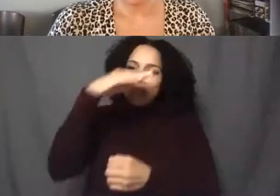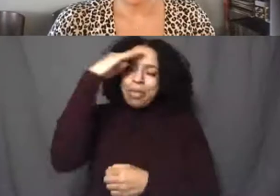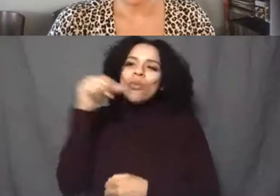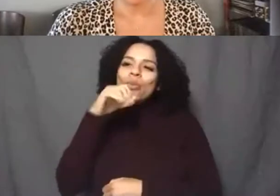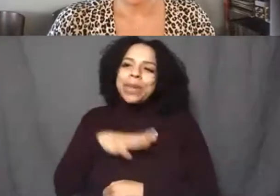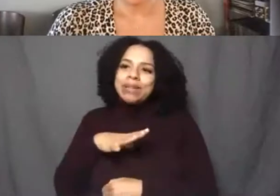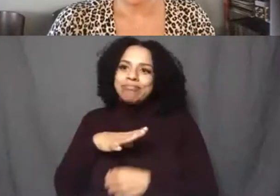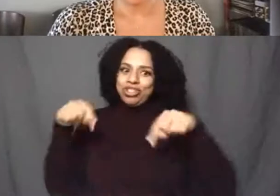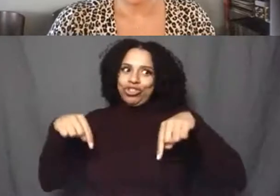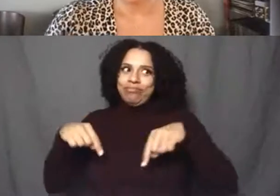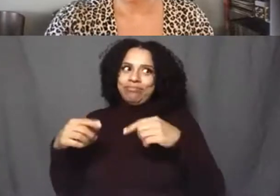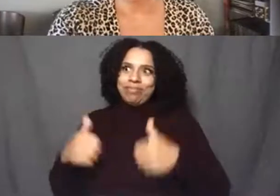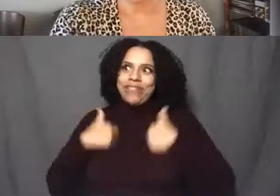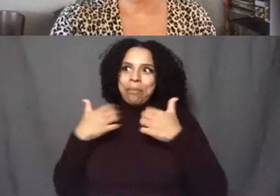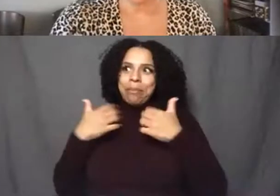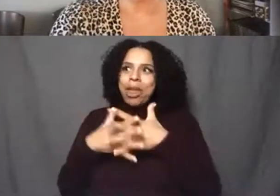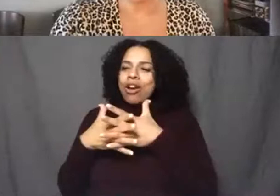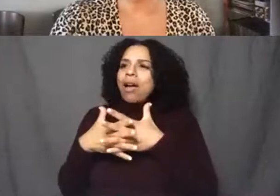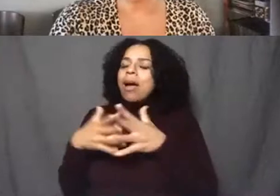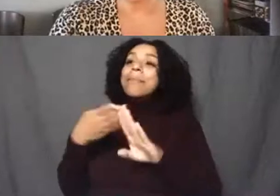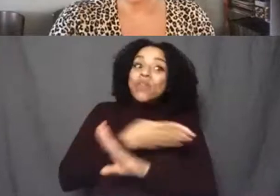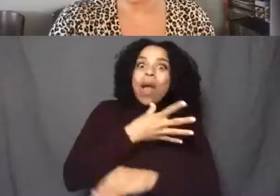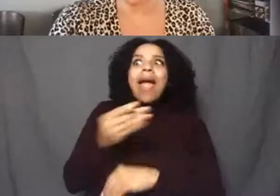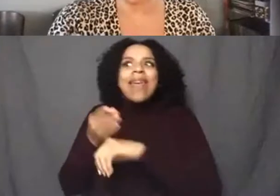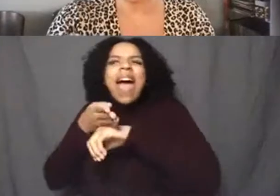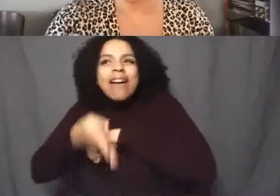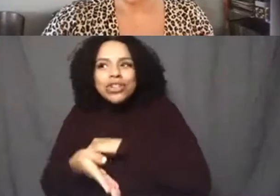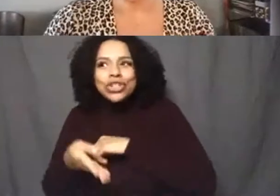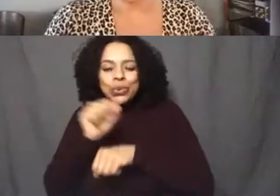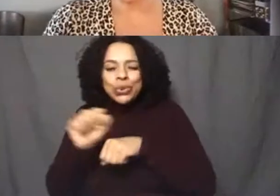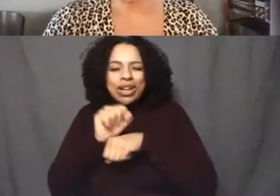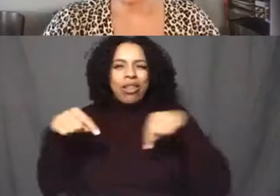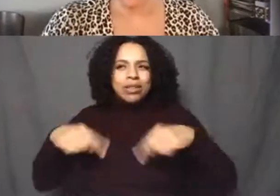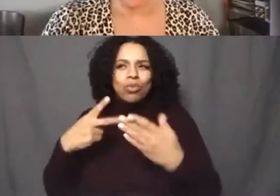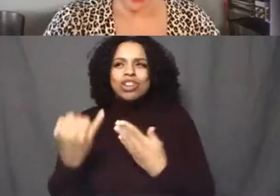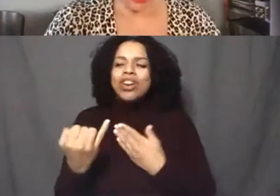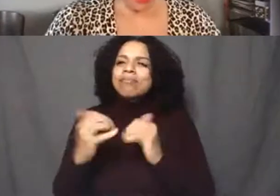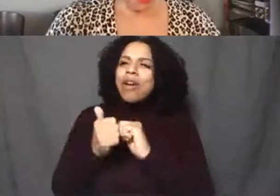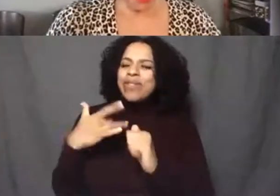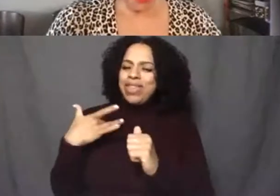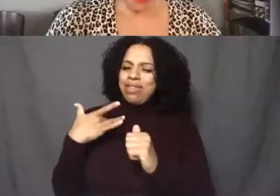this project? Okay, Tyler, now that was a good question because,